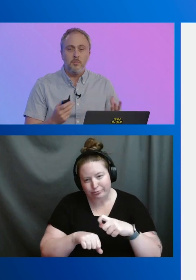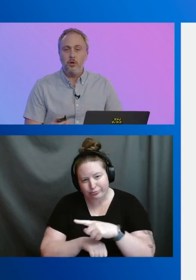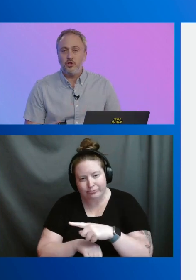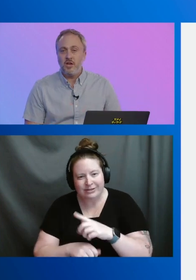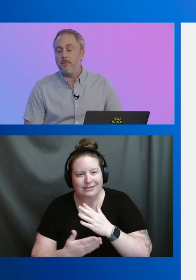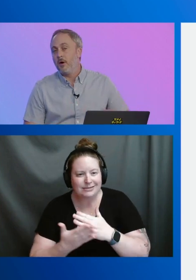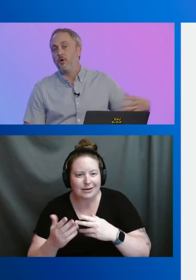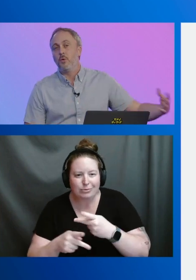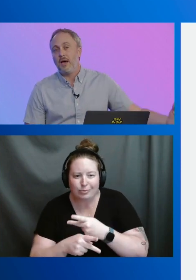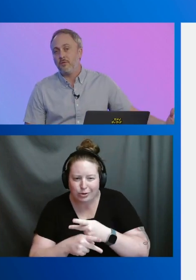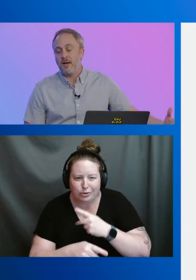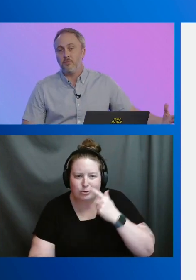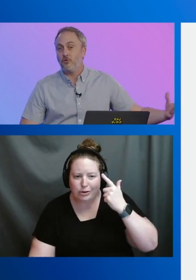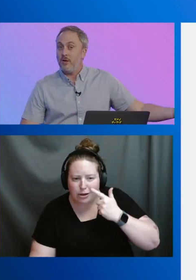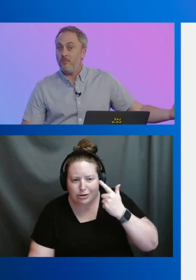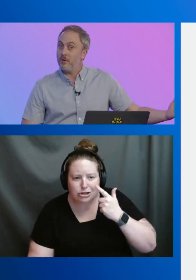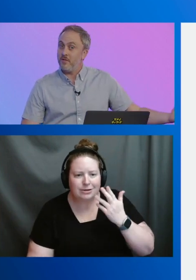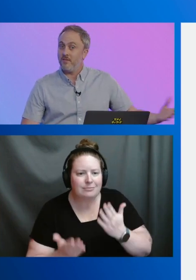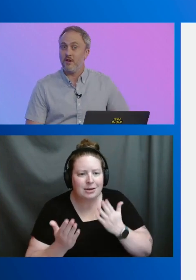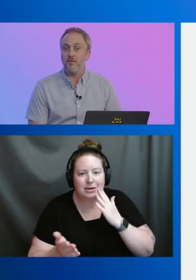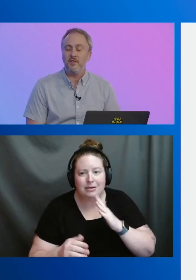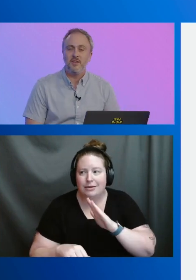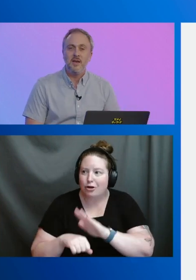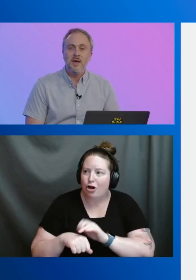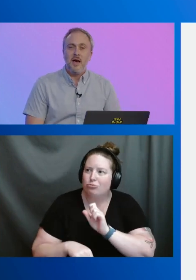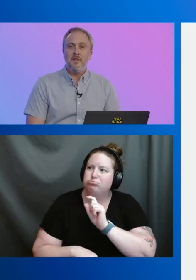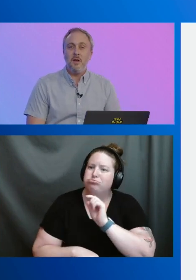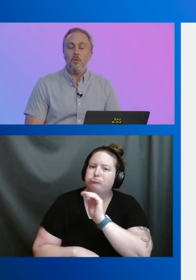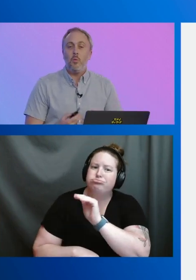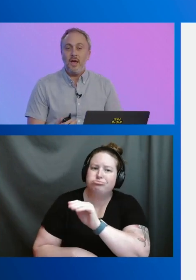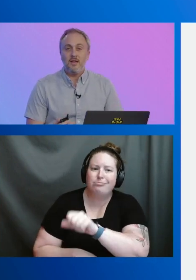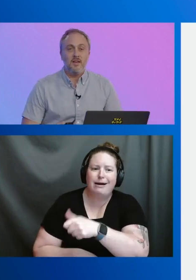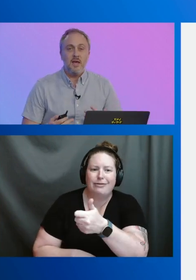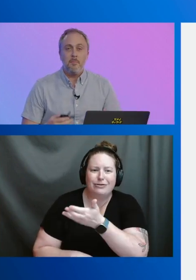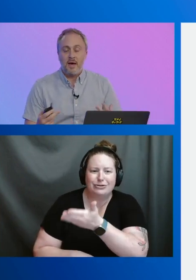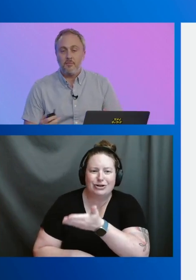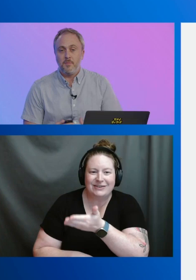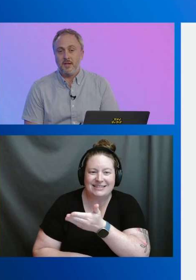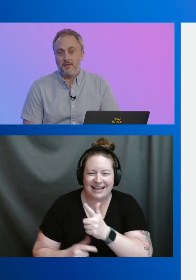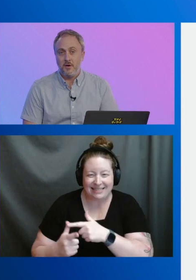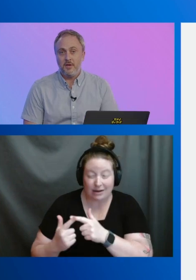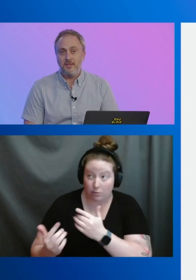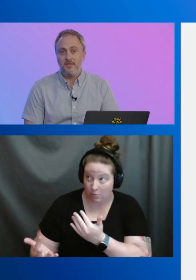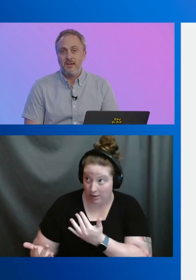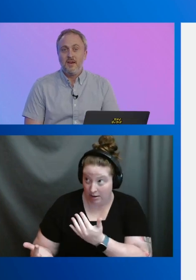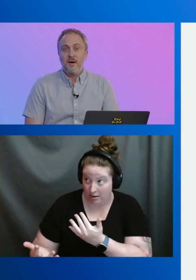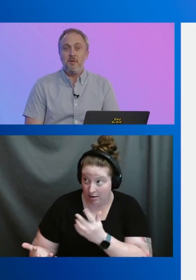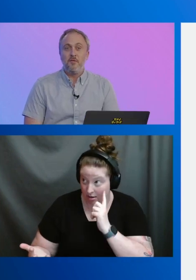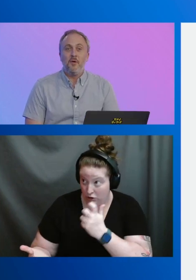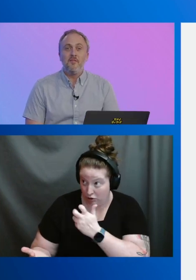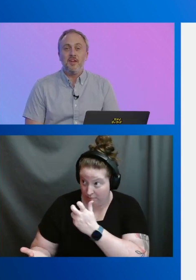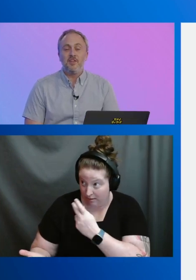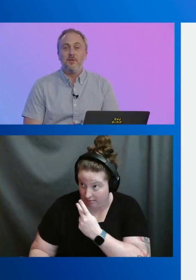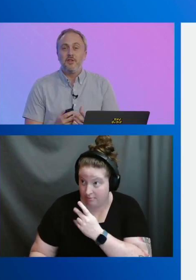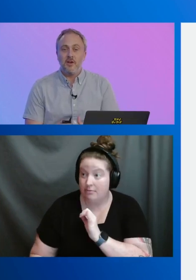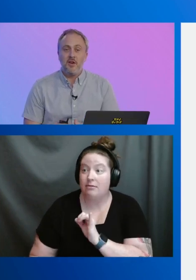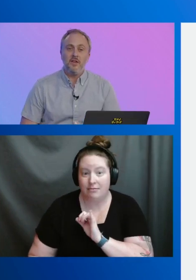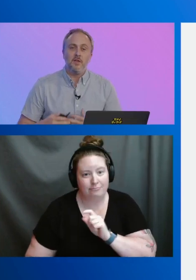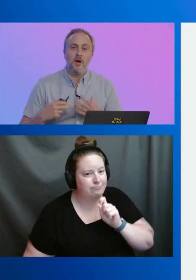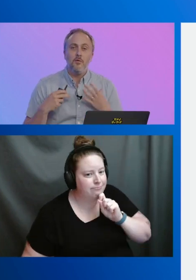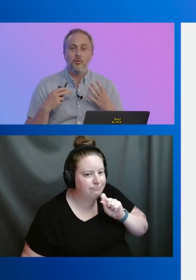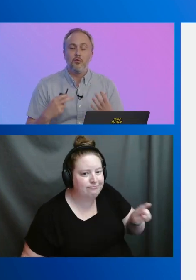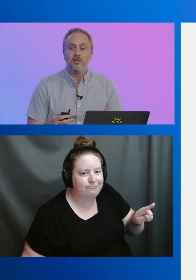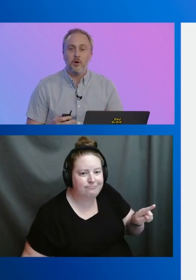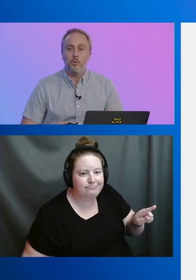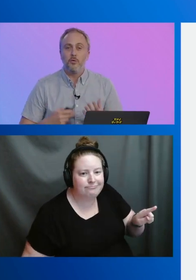run some logic. It might call out downstream to another service. And then it will wait to hear back from that service before eventually returning